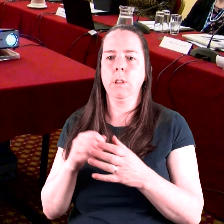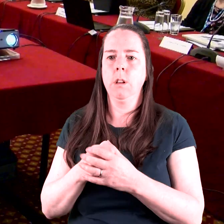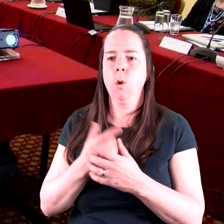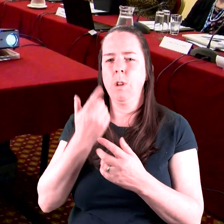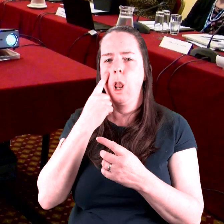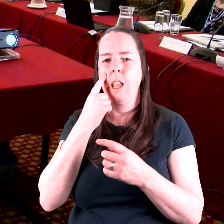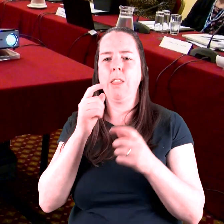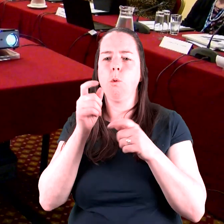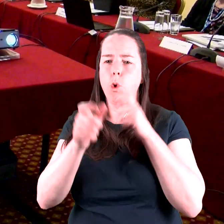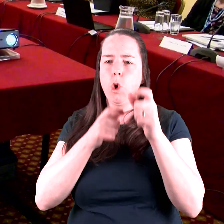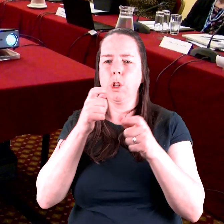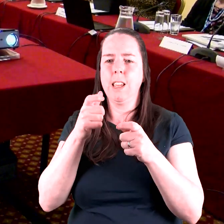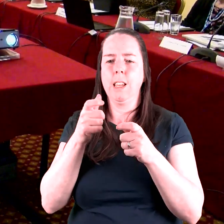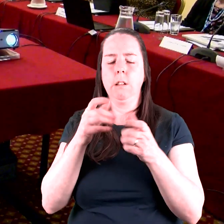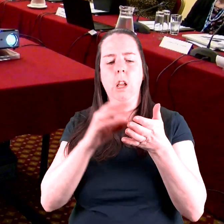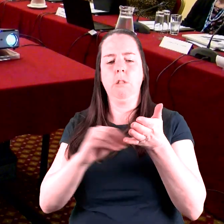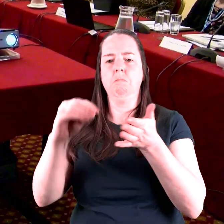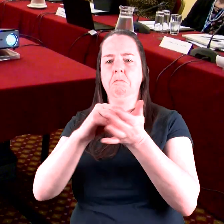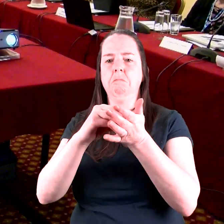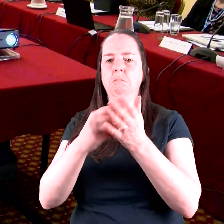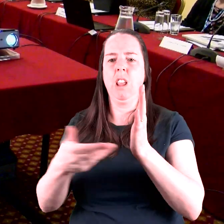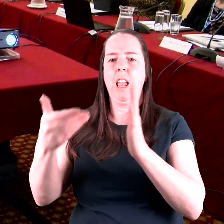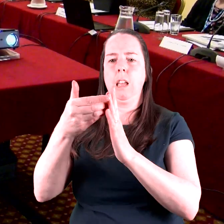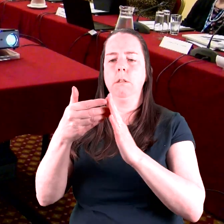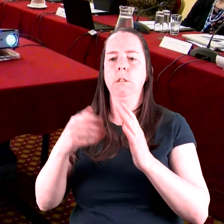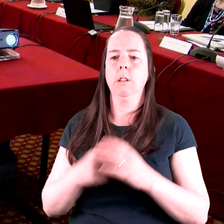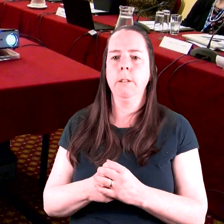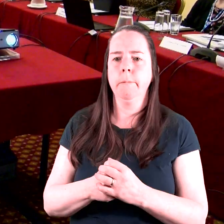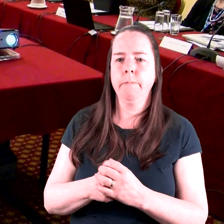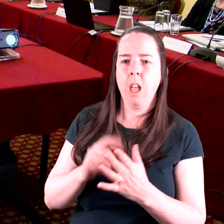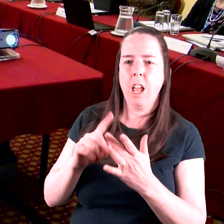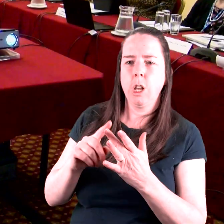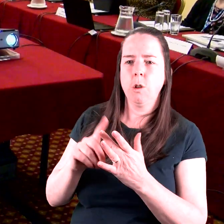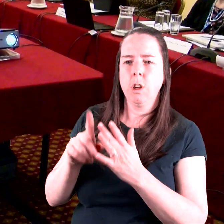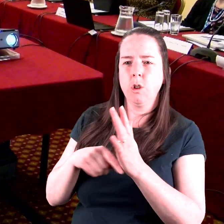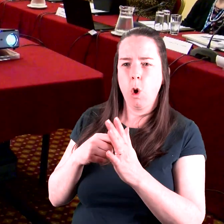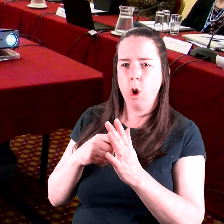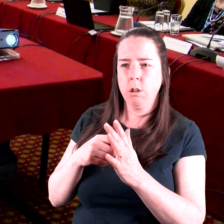the inequalities, we could look at the wording and put something along those lines.